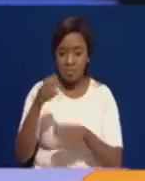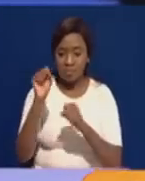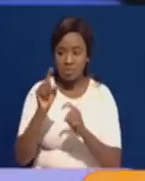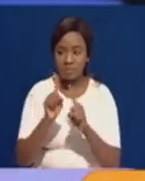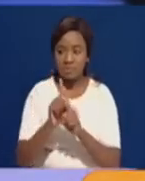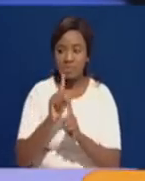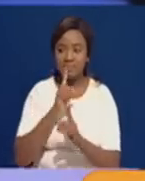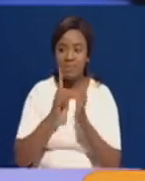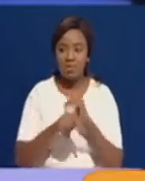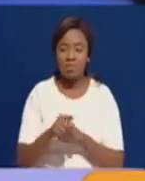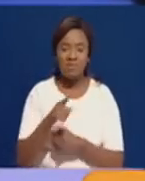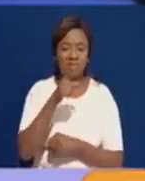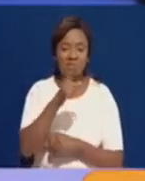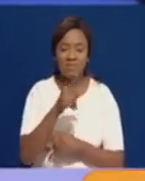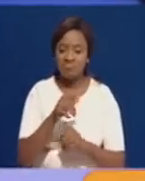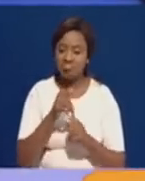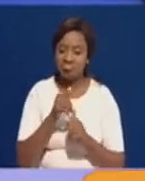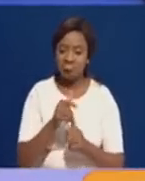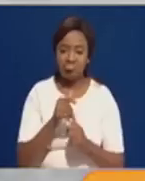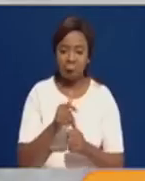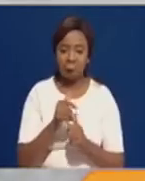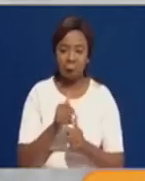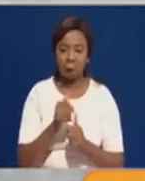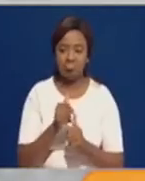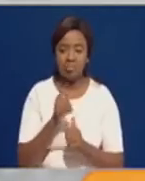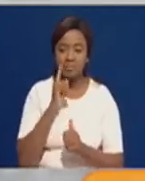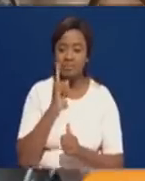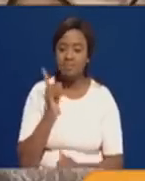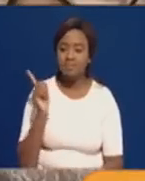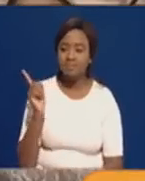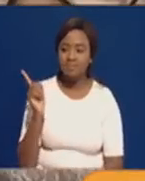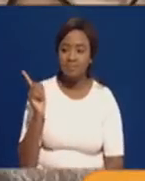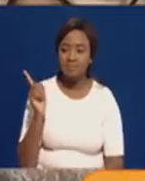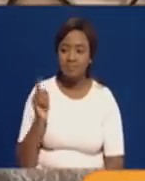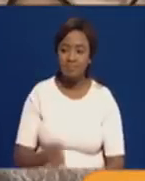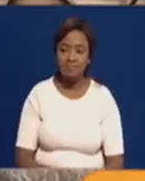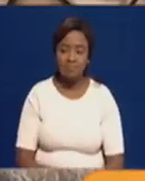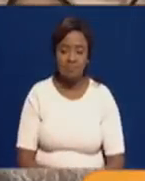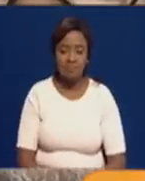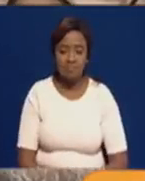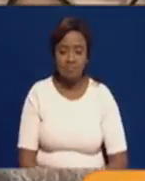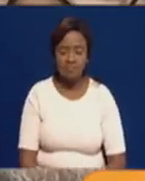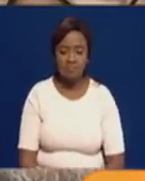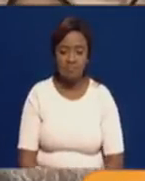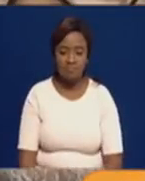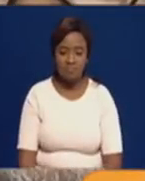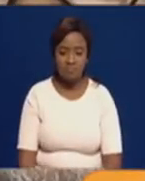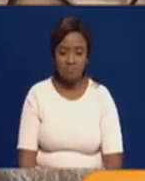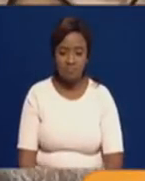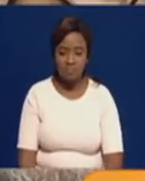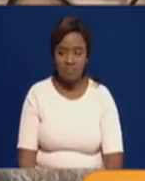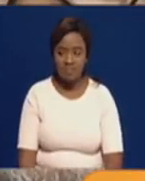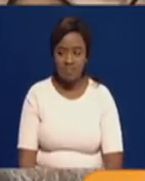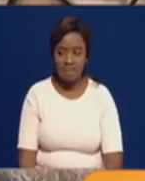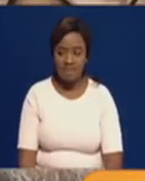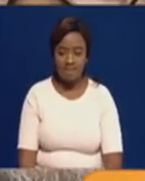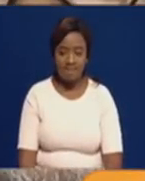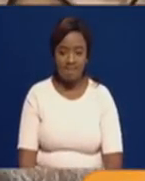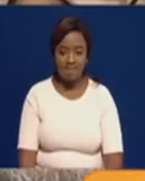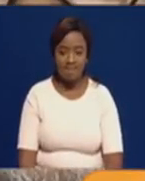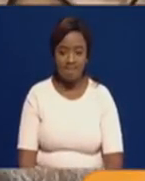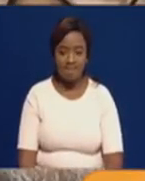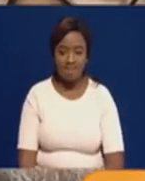paid tribute to the fallen legend, stating that Catherine will be remembered as an outstanding trailblazer in the broadcast media industry in